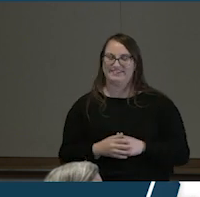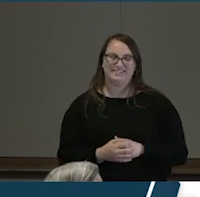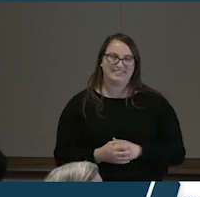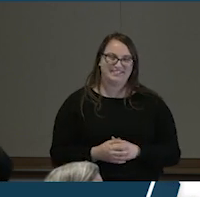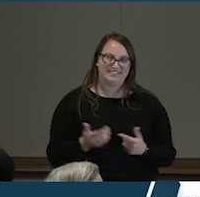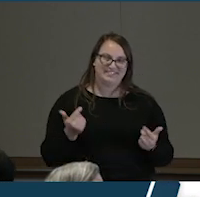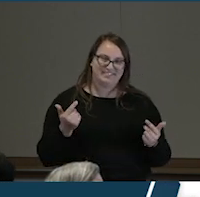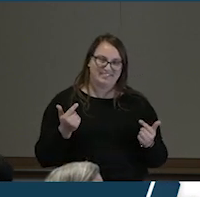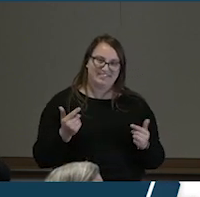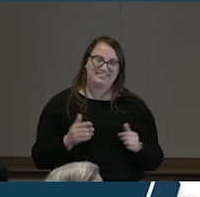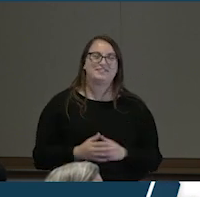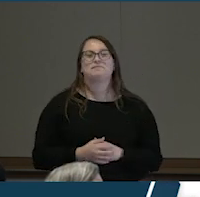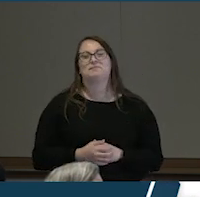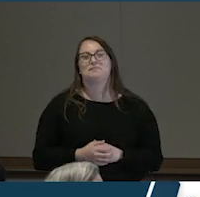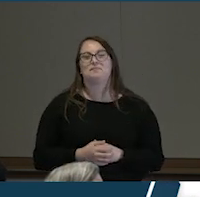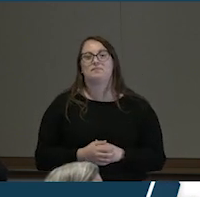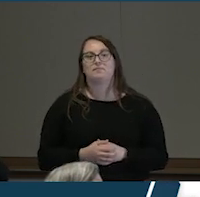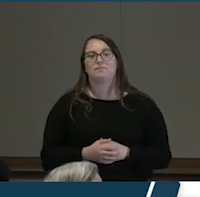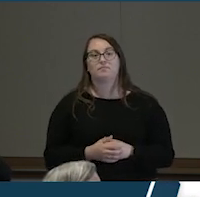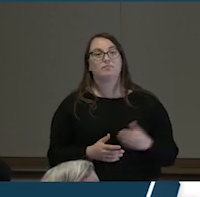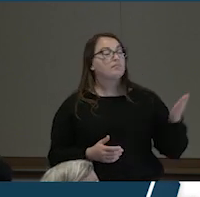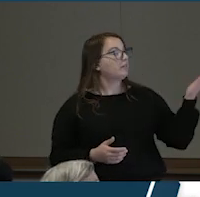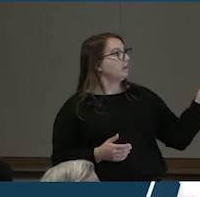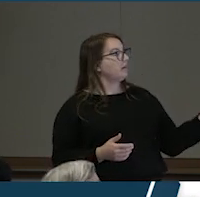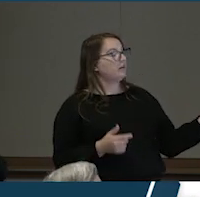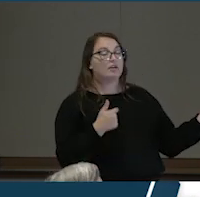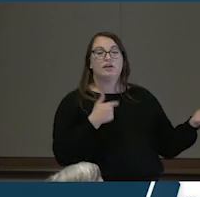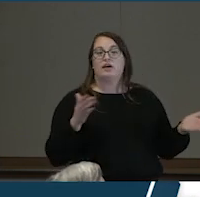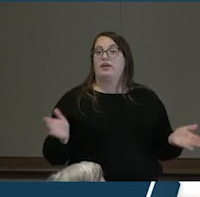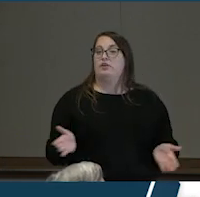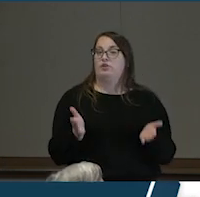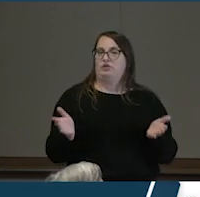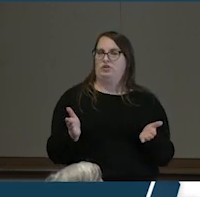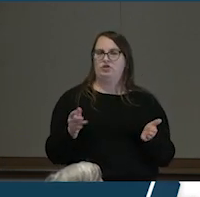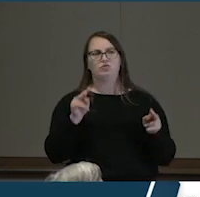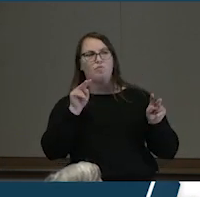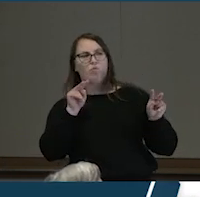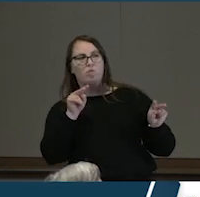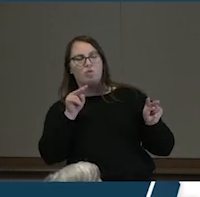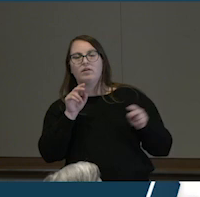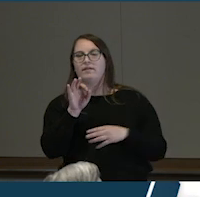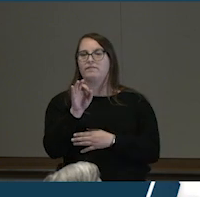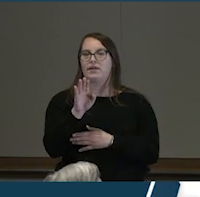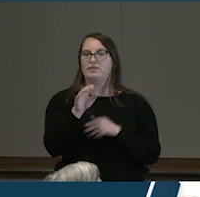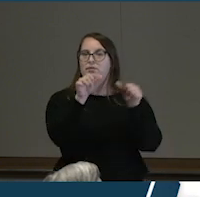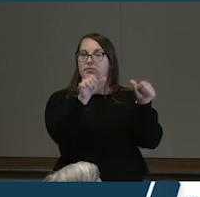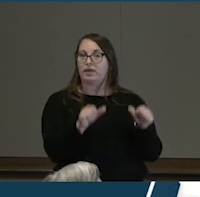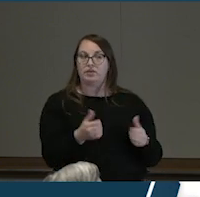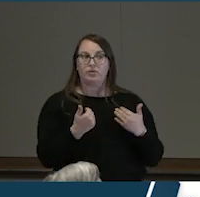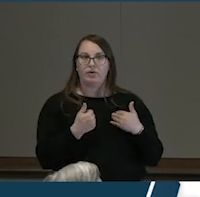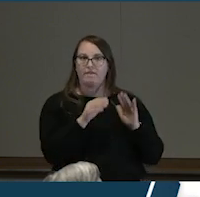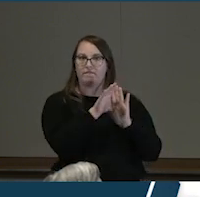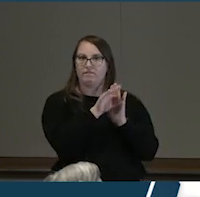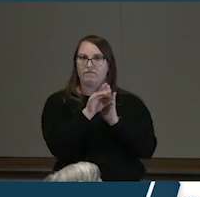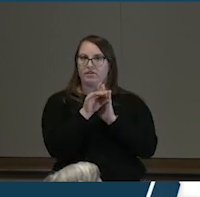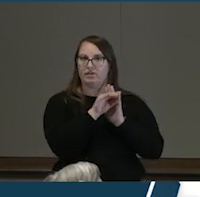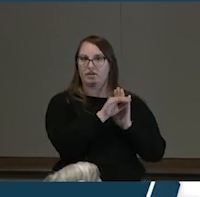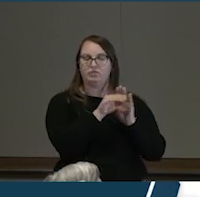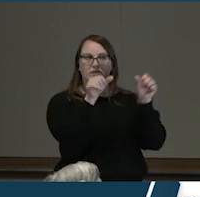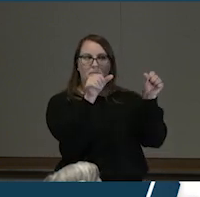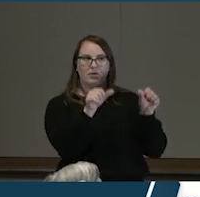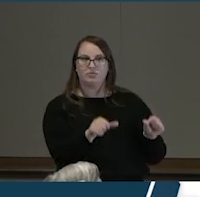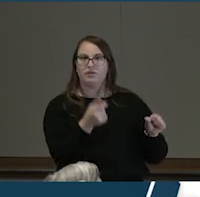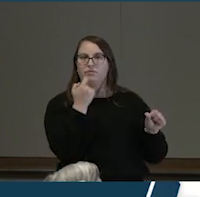yes, on here, though, I encourage you, though, to look at our Facebook, though, because there are videos that I posted recently